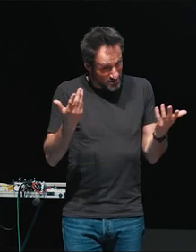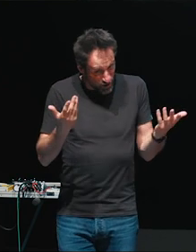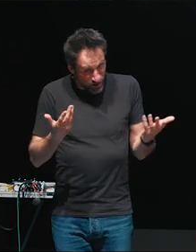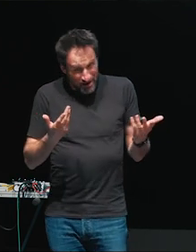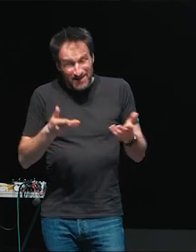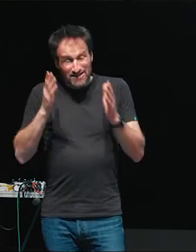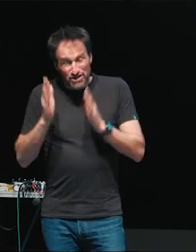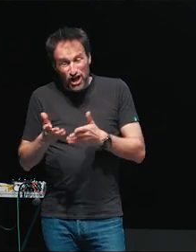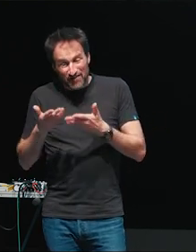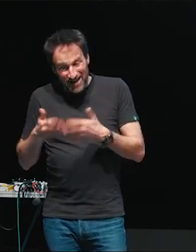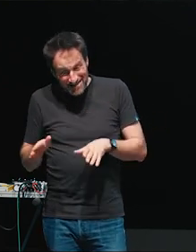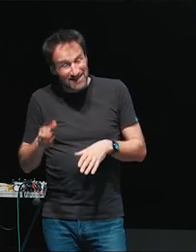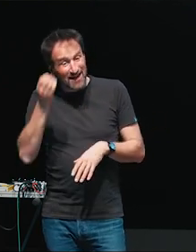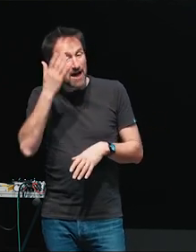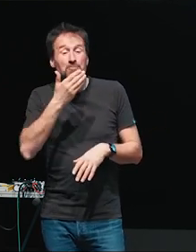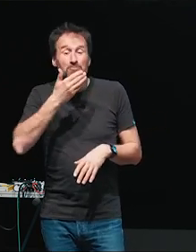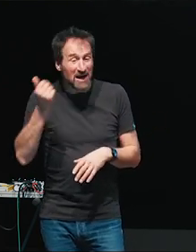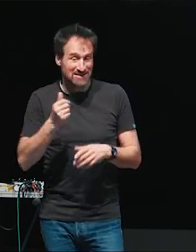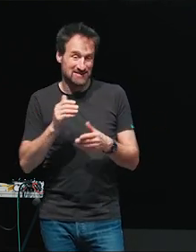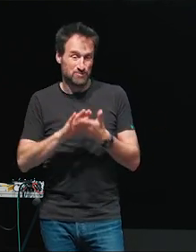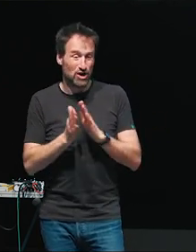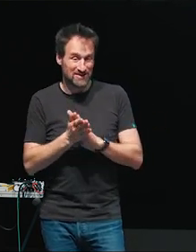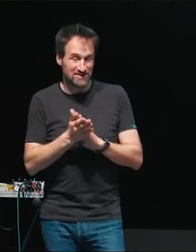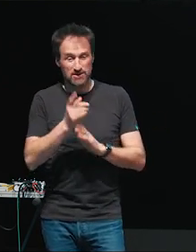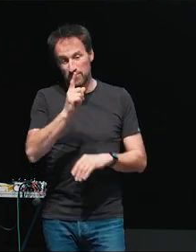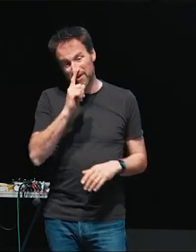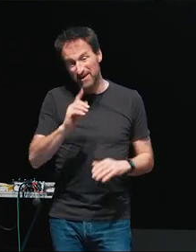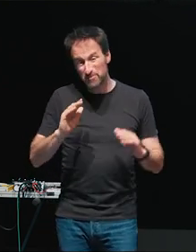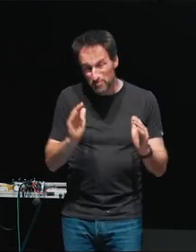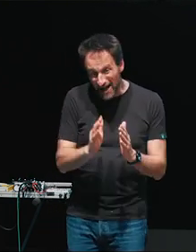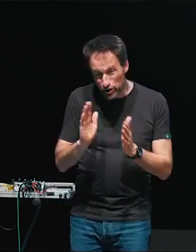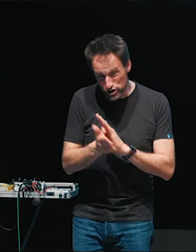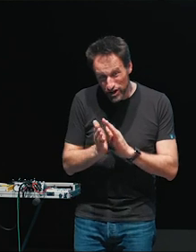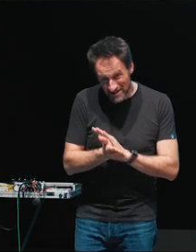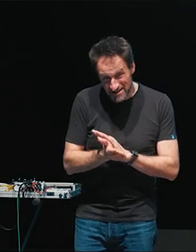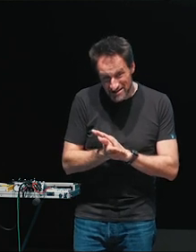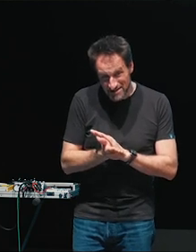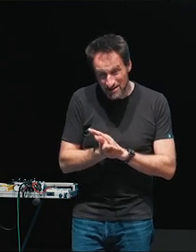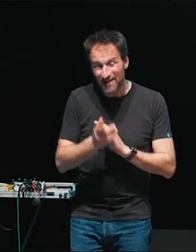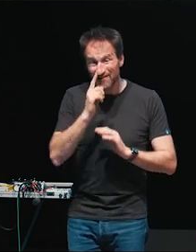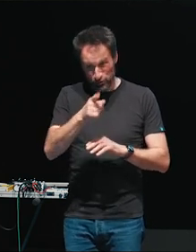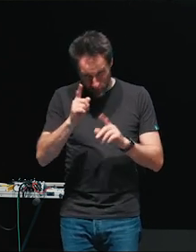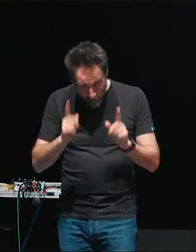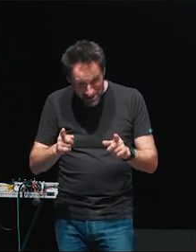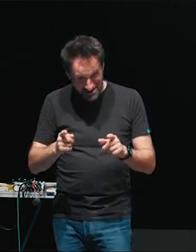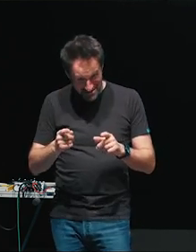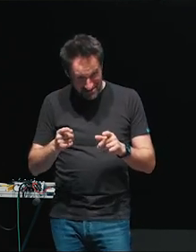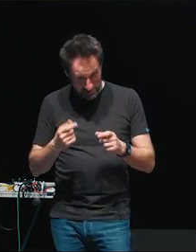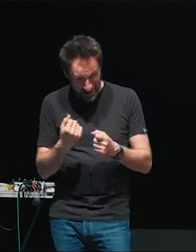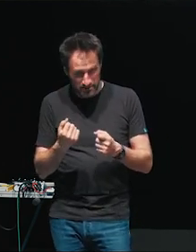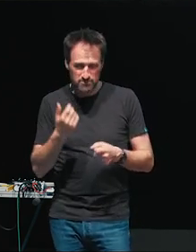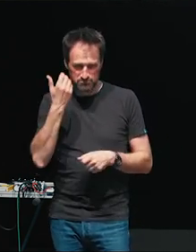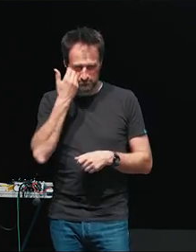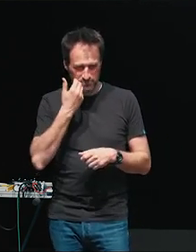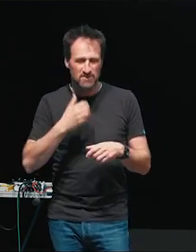I'll tell you why later. But microservices, if you have to build them, start fresh, right? If you have an